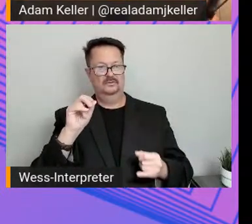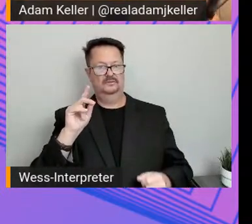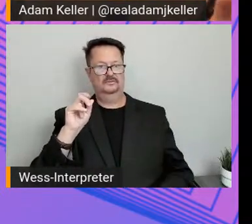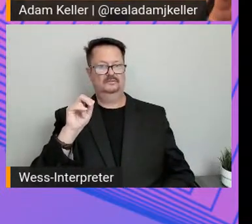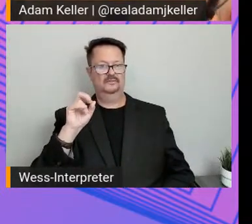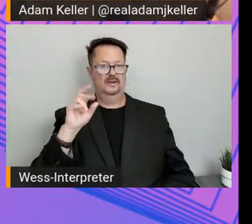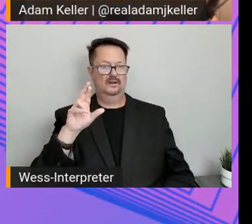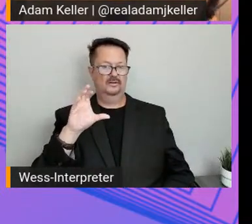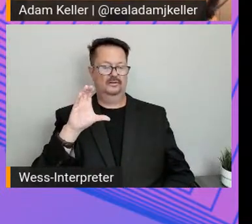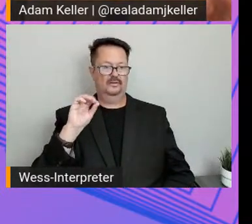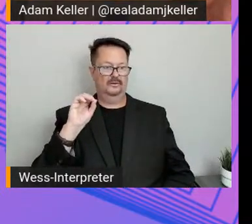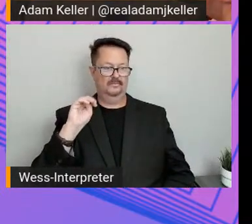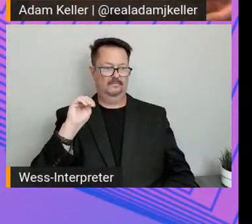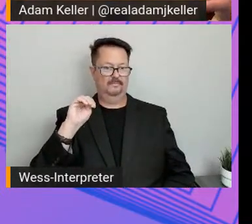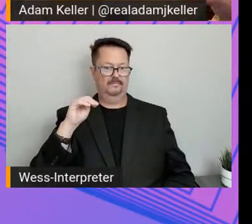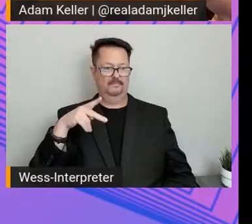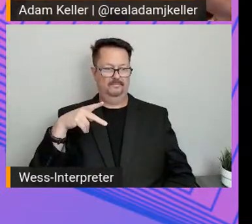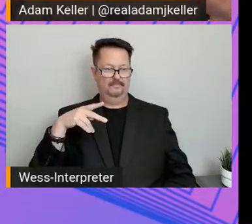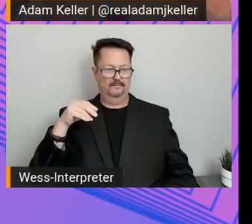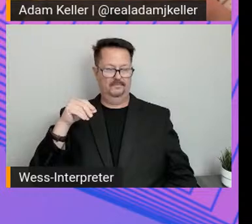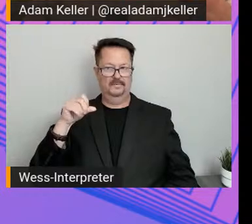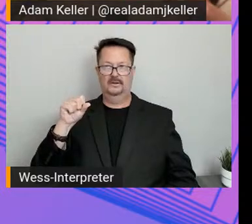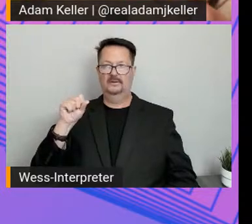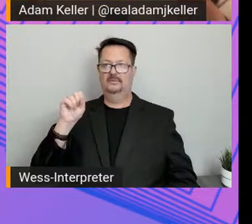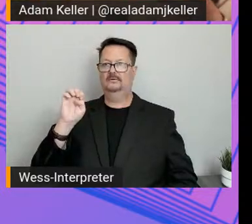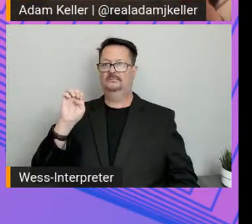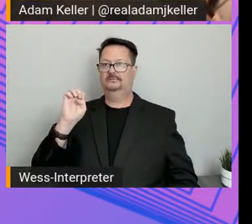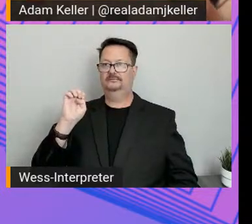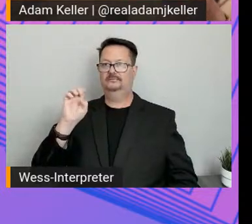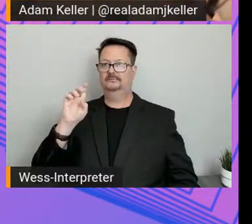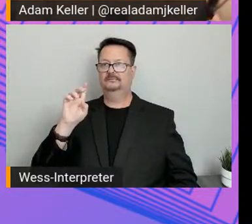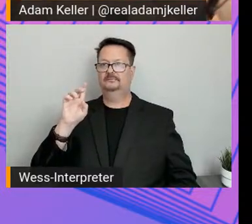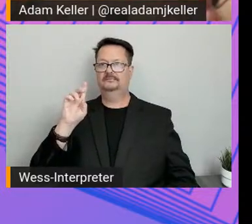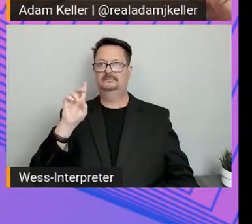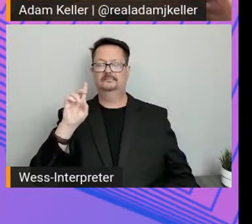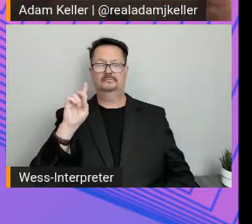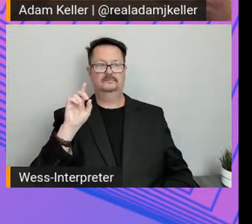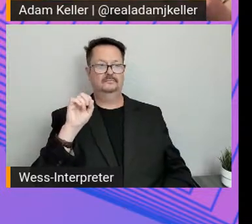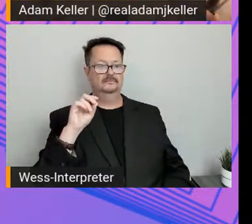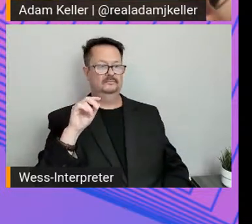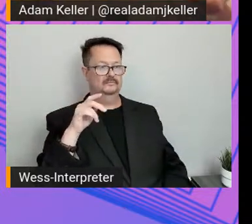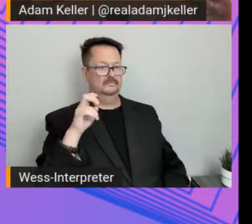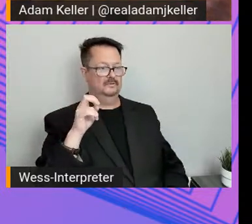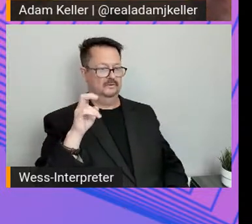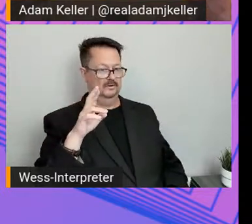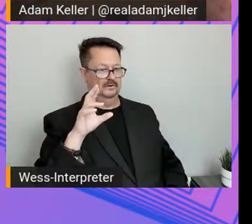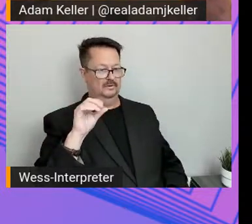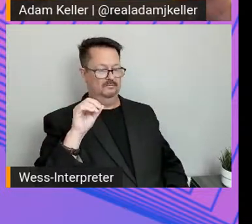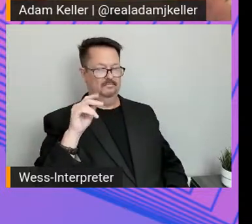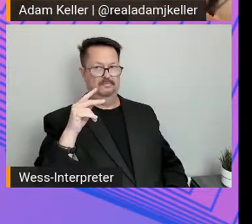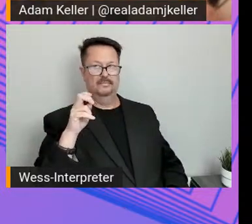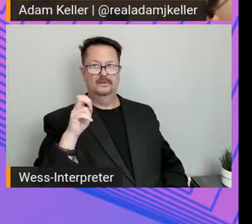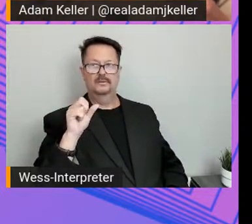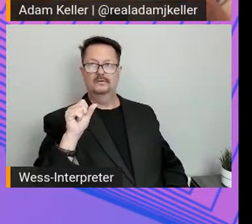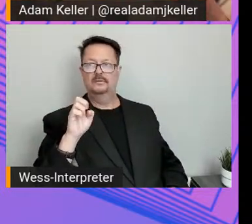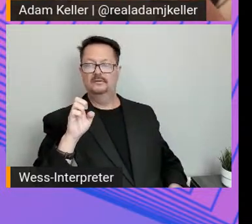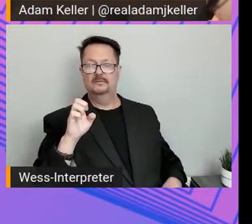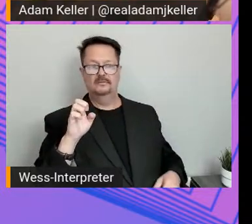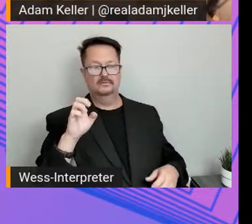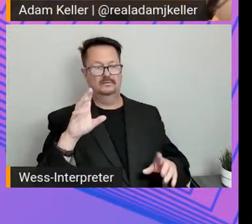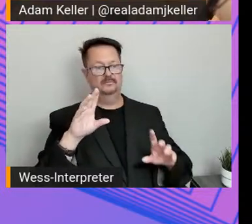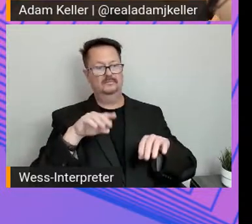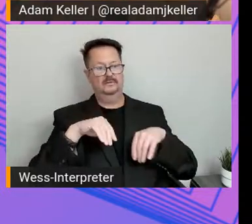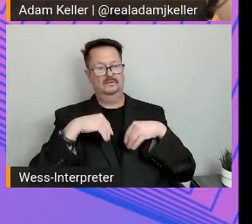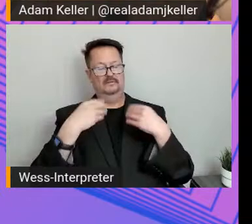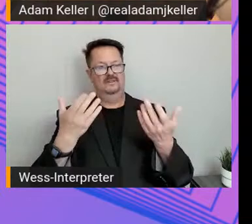with Docker Compose, Docker Compose provides a way for developers that are very comfortable with the